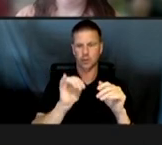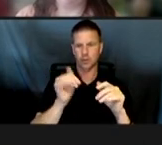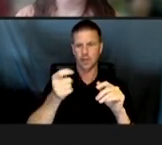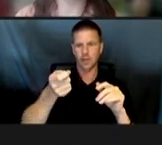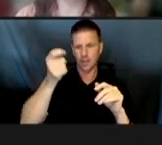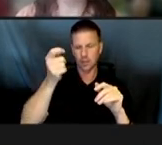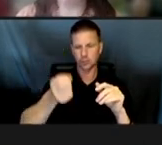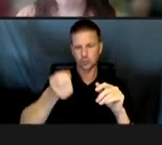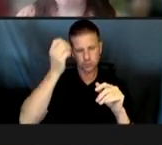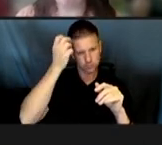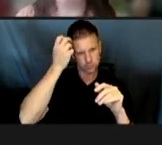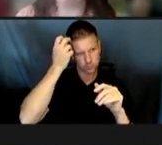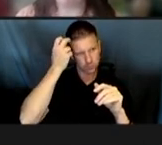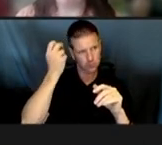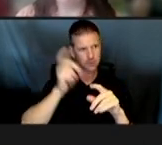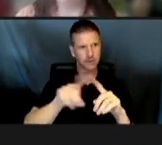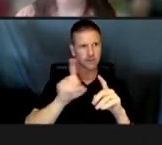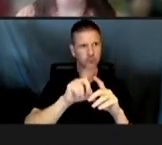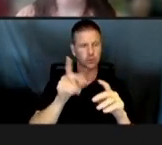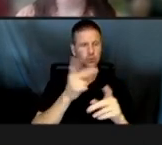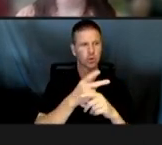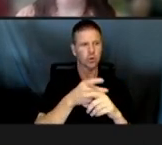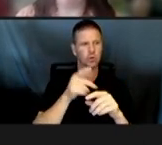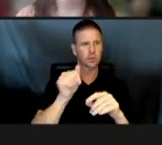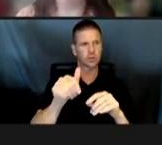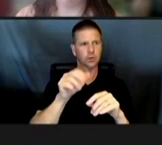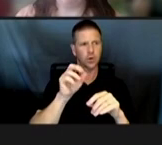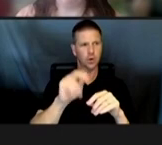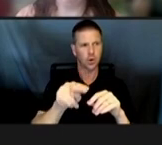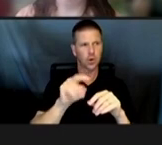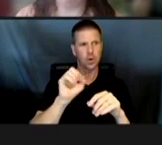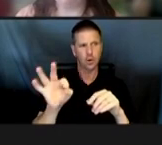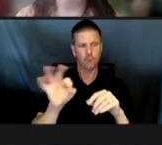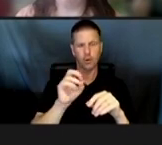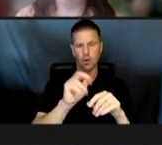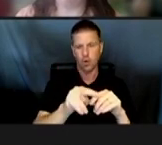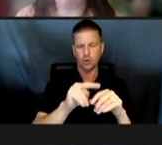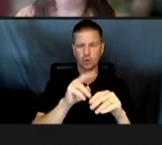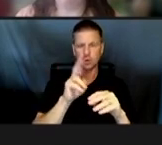switches and different products, and you can turn them on off and on using